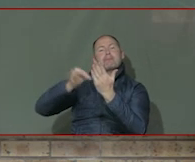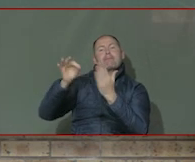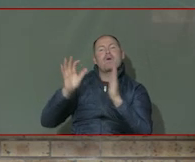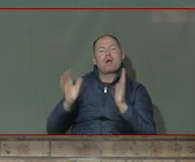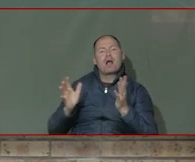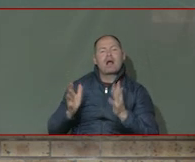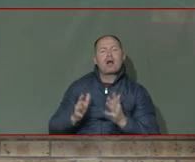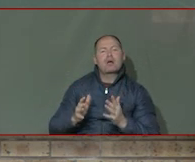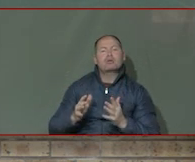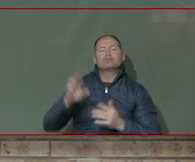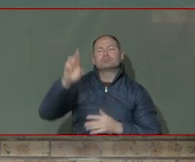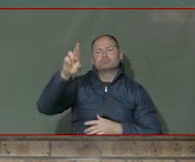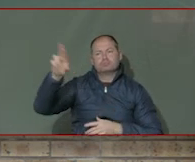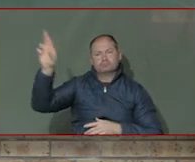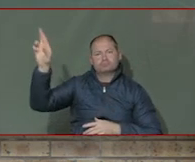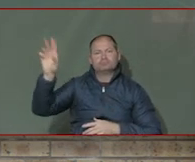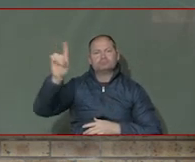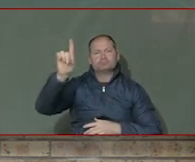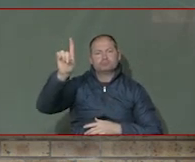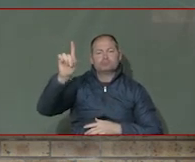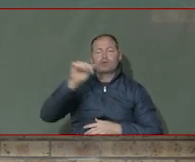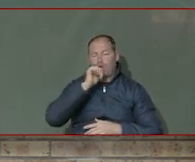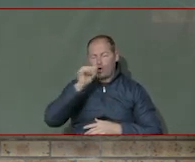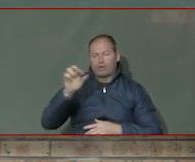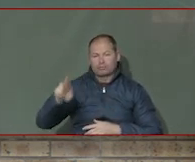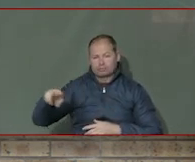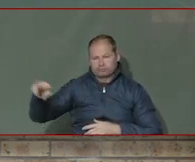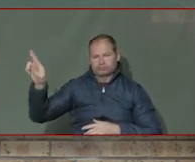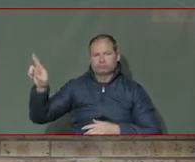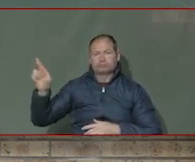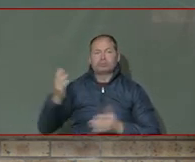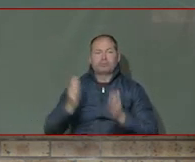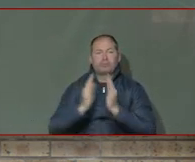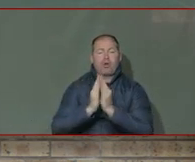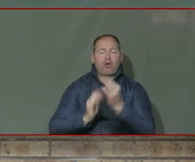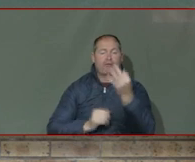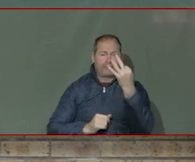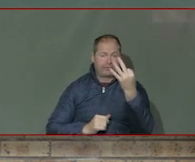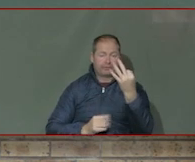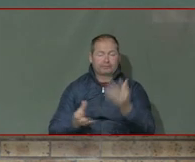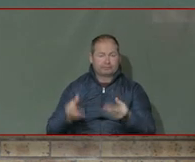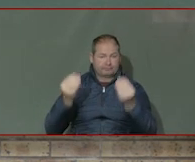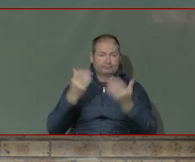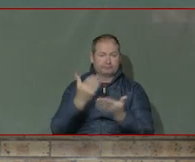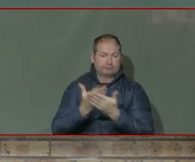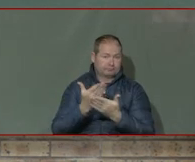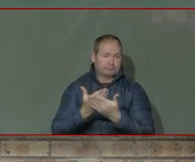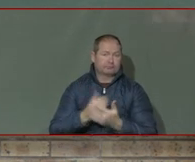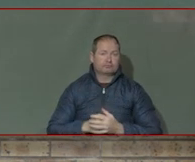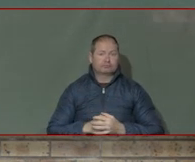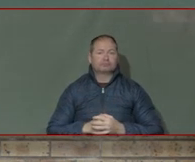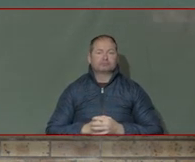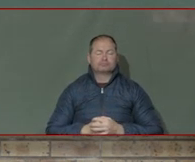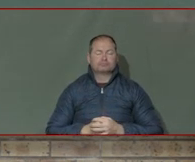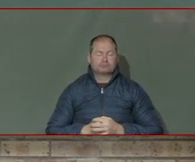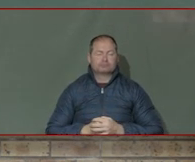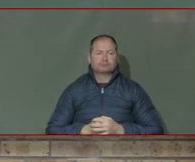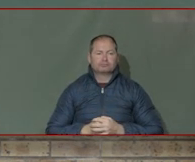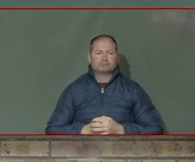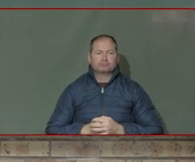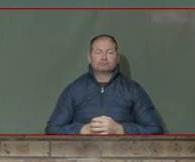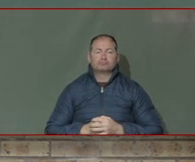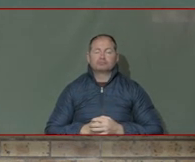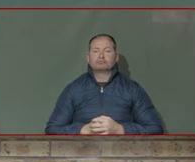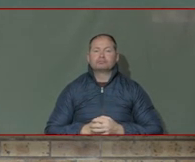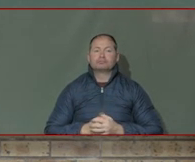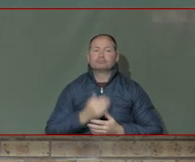times 100, and then a mark for the answer. So you can get 3 marks for this whenever you get this. But please make